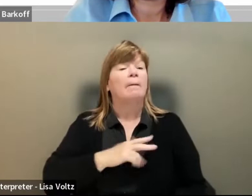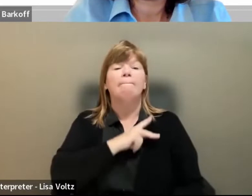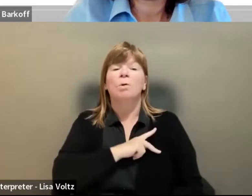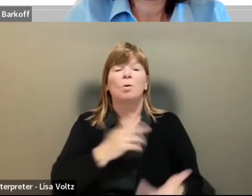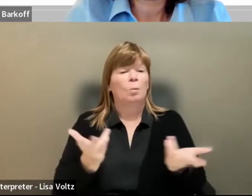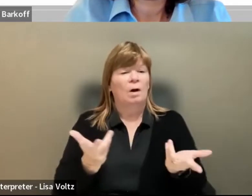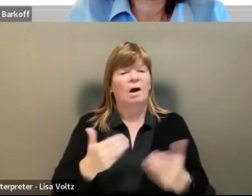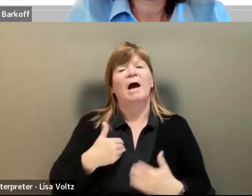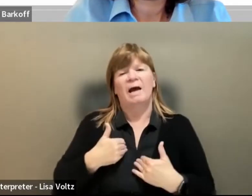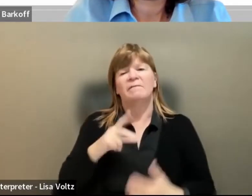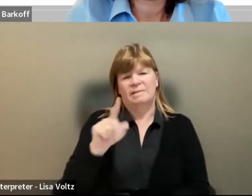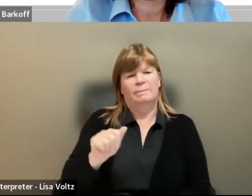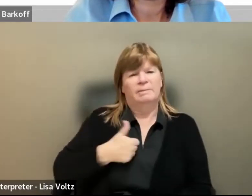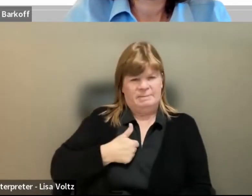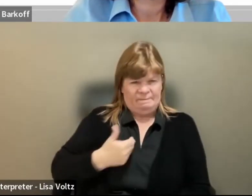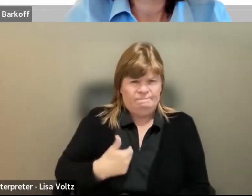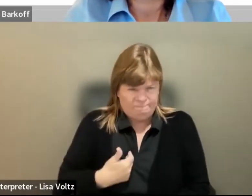I have a disability myself.